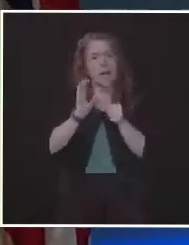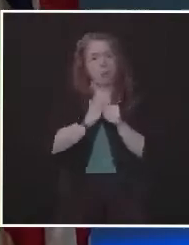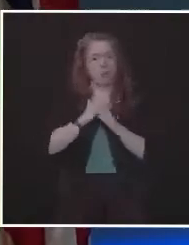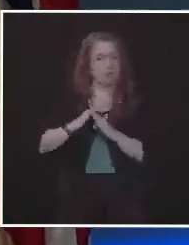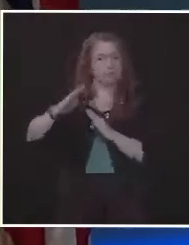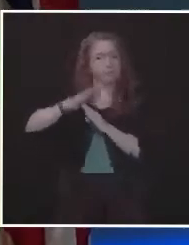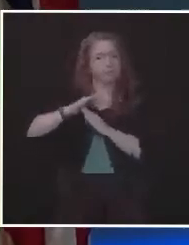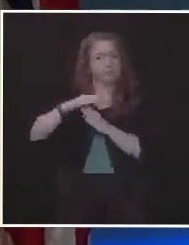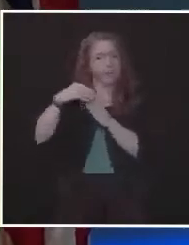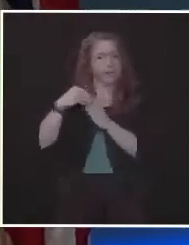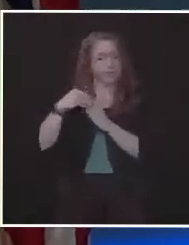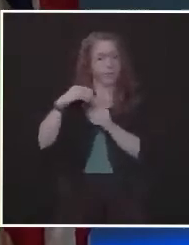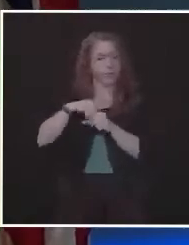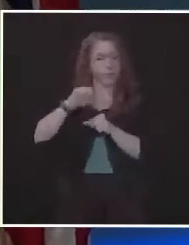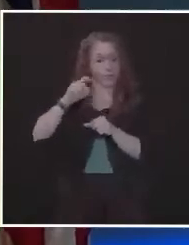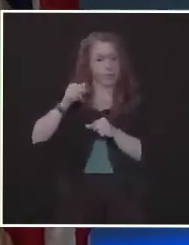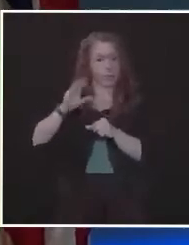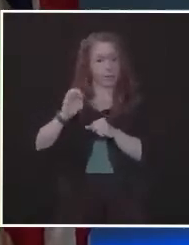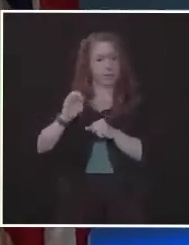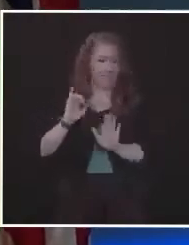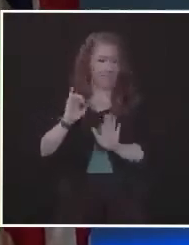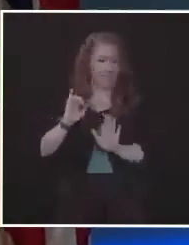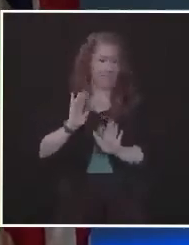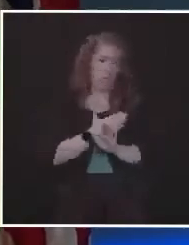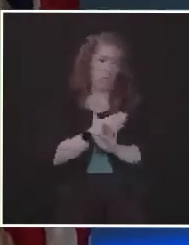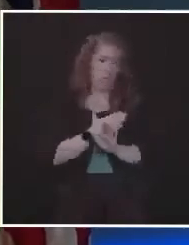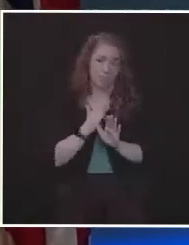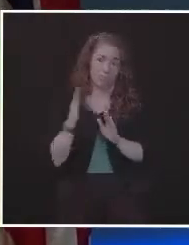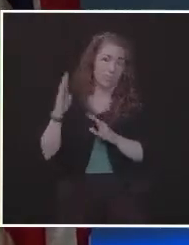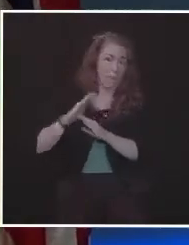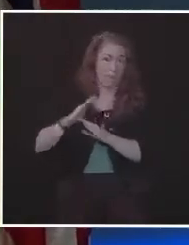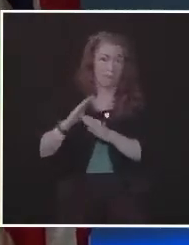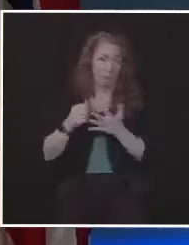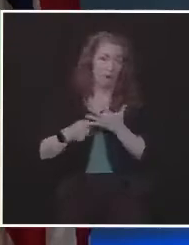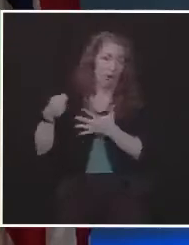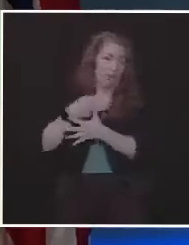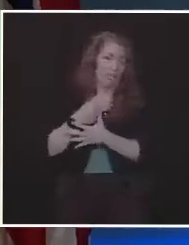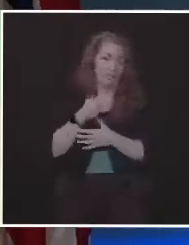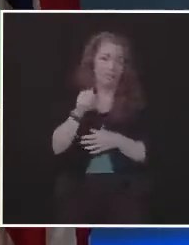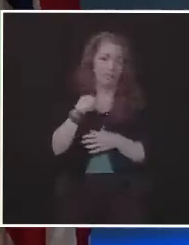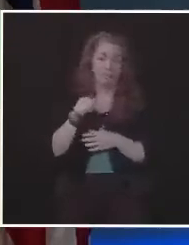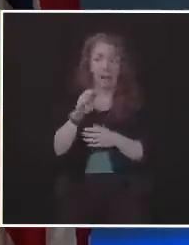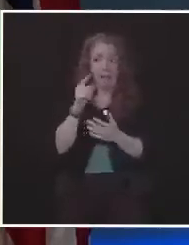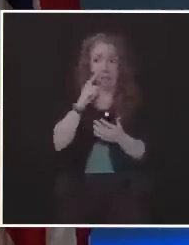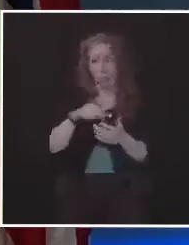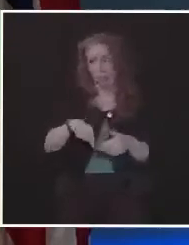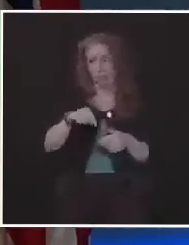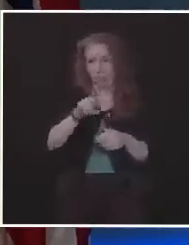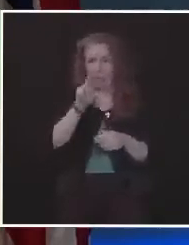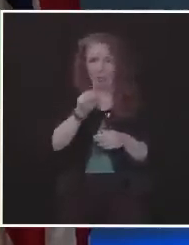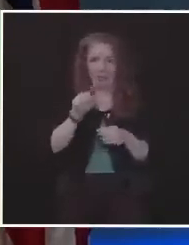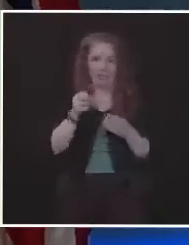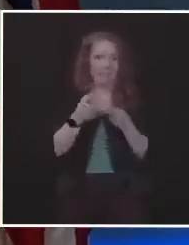top priority for our agency, and indeed for our country.